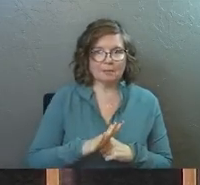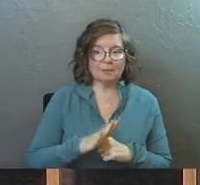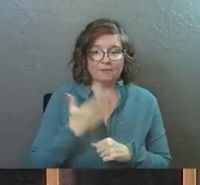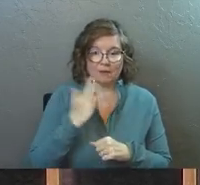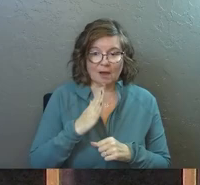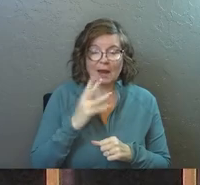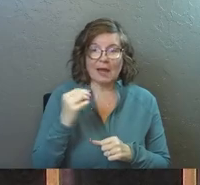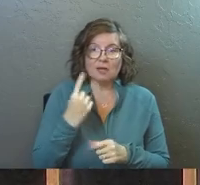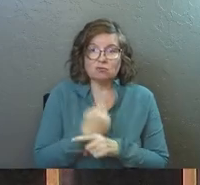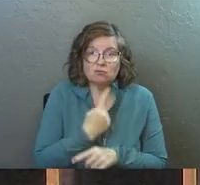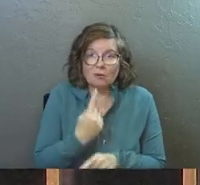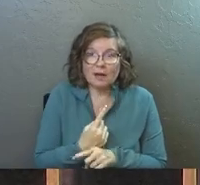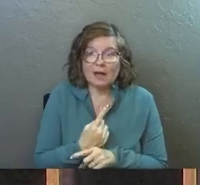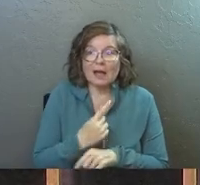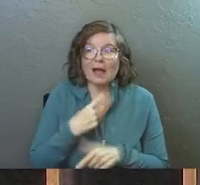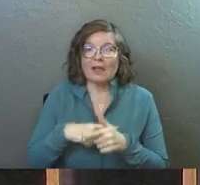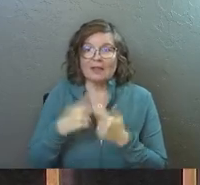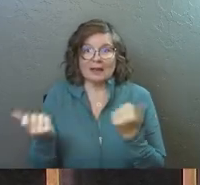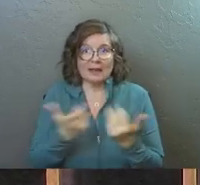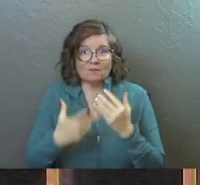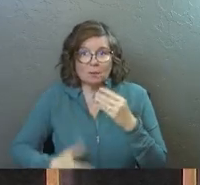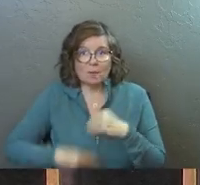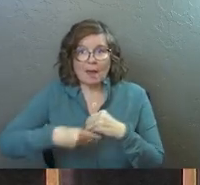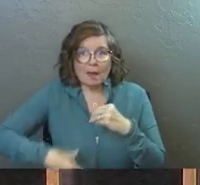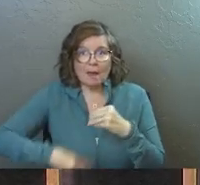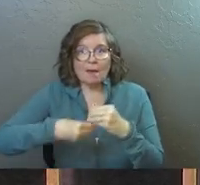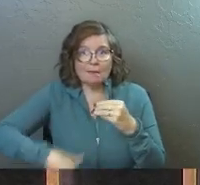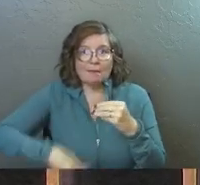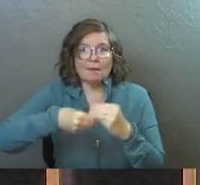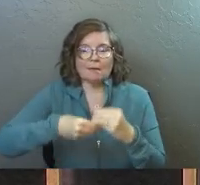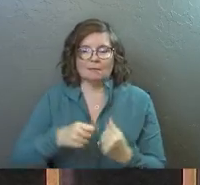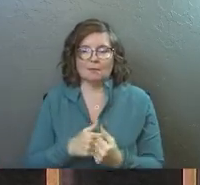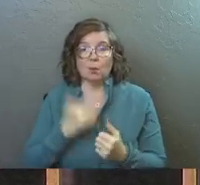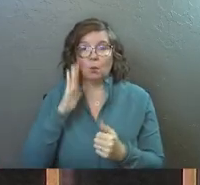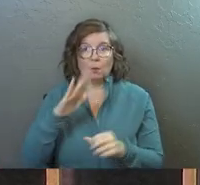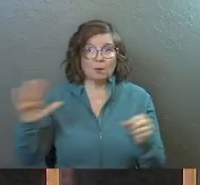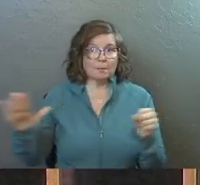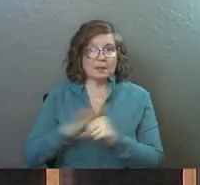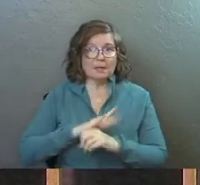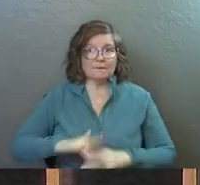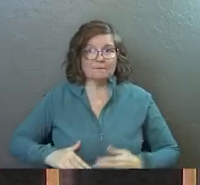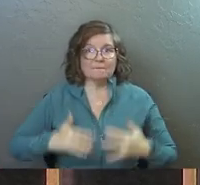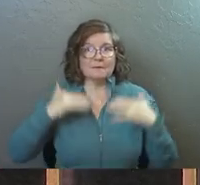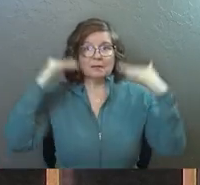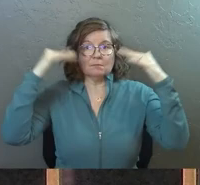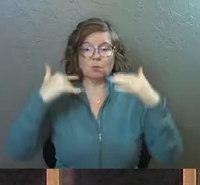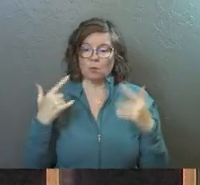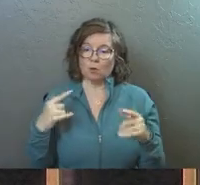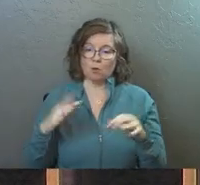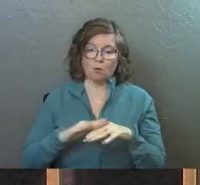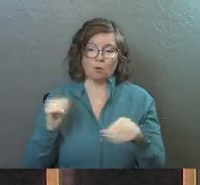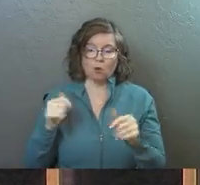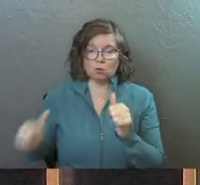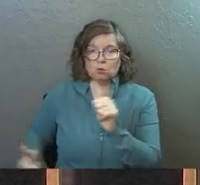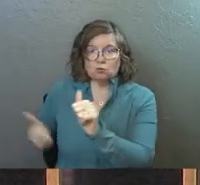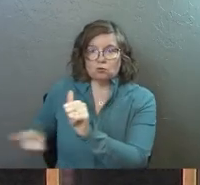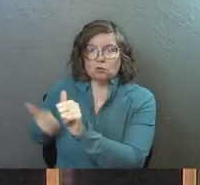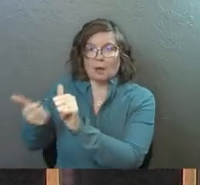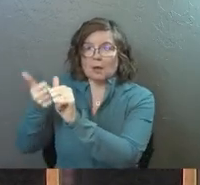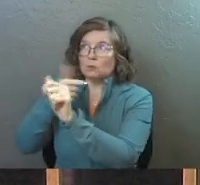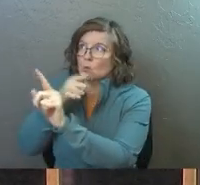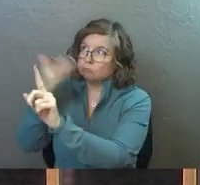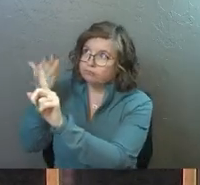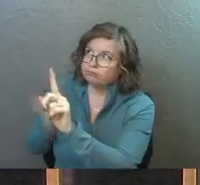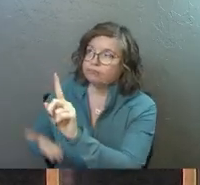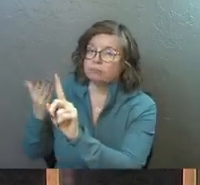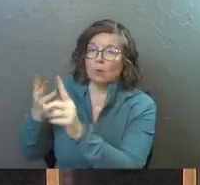are those who hunger and thirst for righteousness, for they will be filled. We're called to chase after God and to get to know